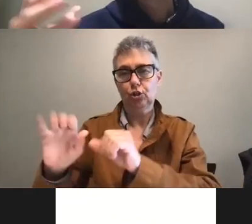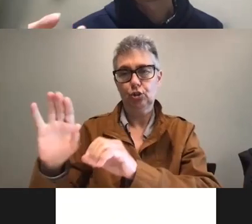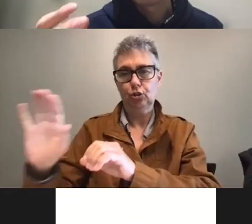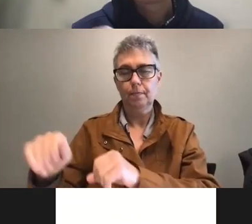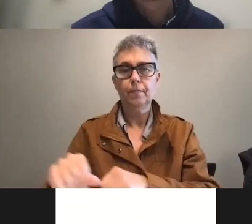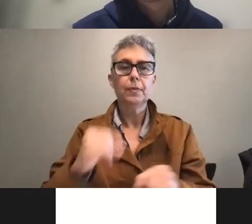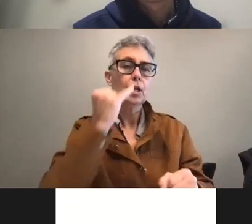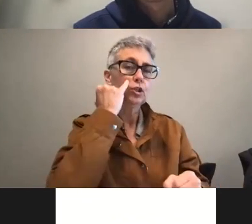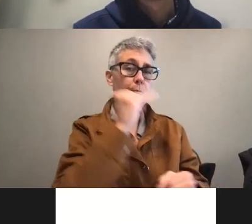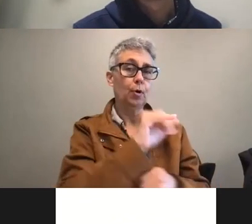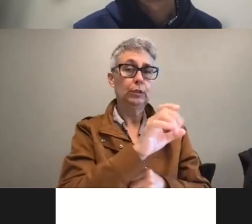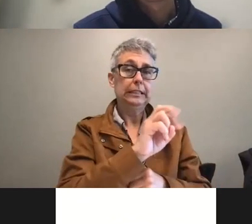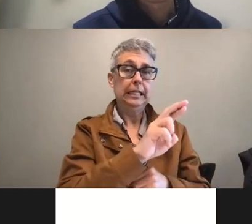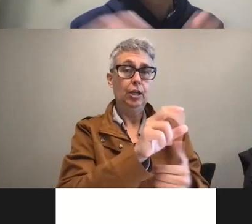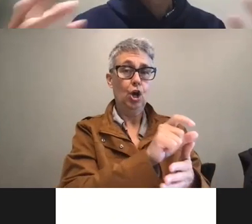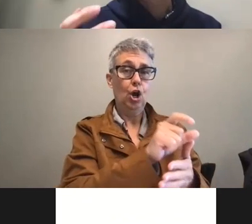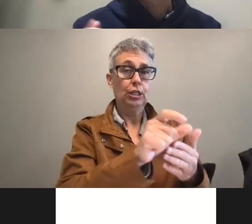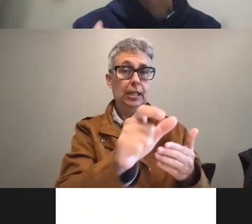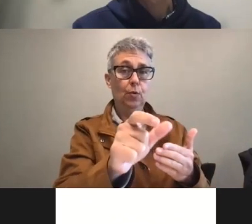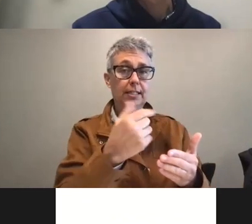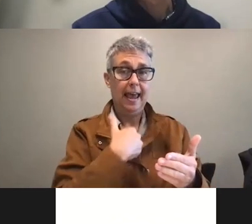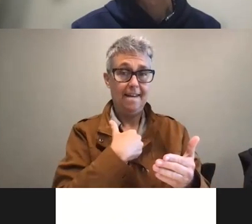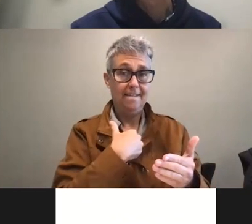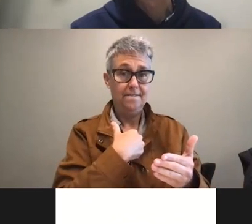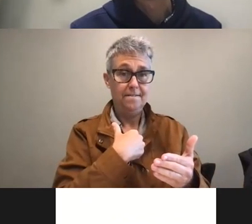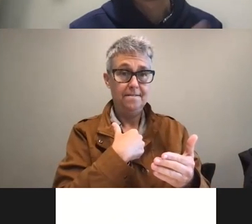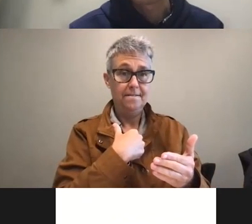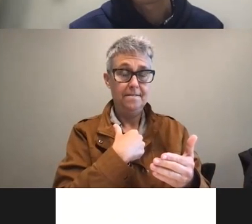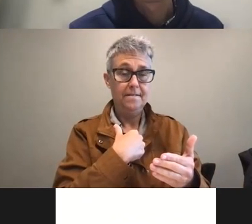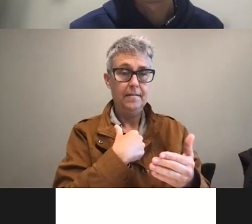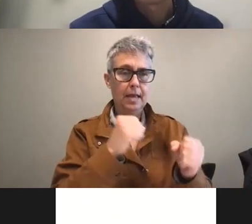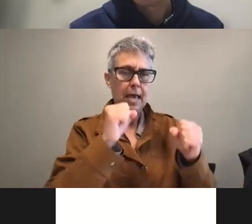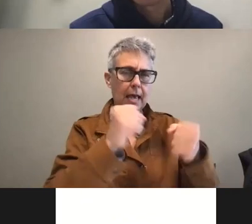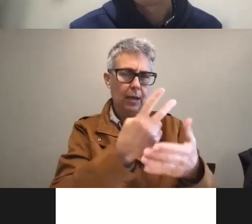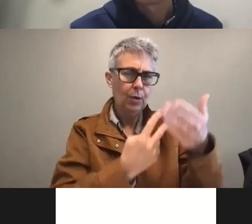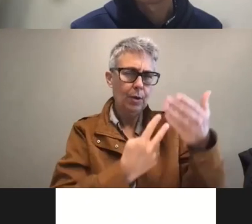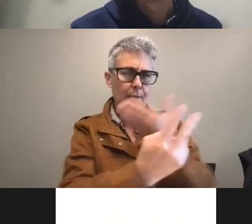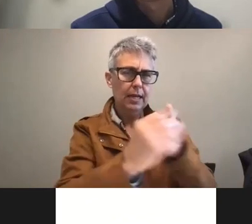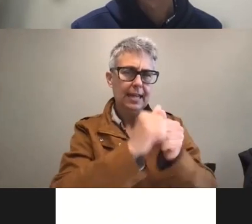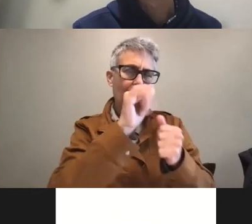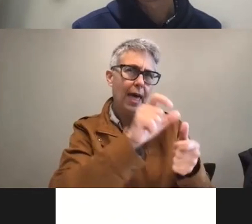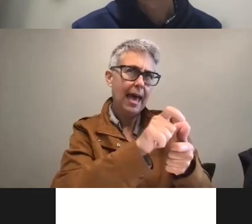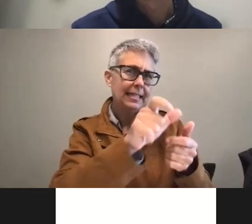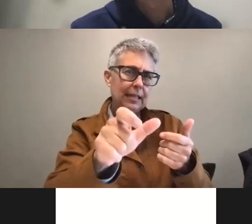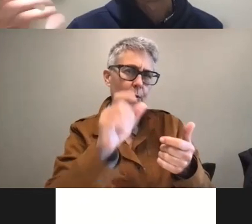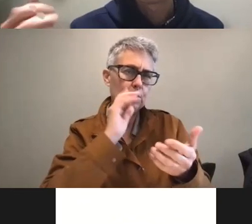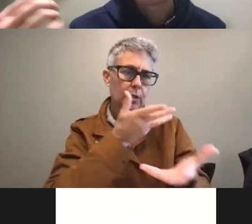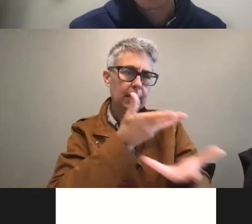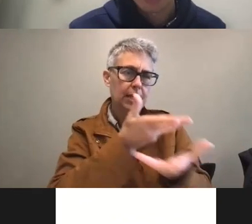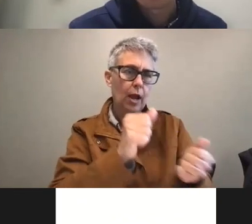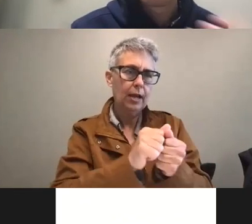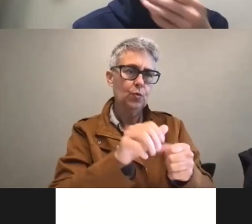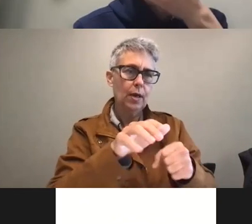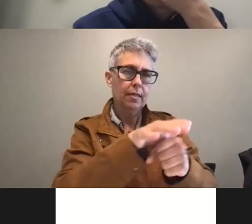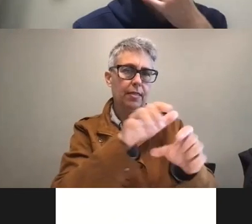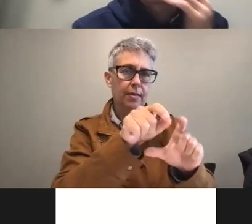CDR sequence, and can we actually predict how it interacts with the antigen? And this problem is known as